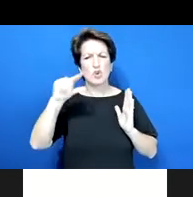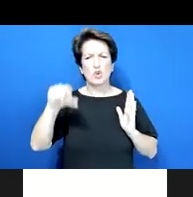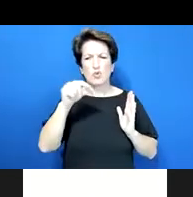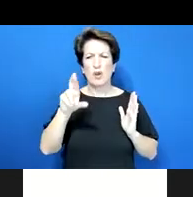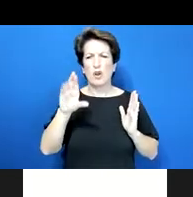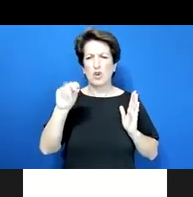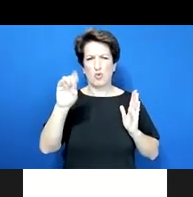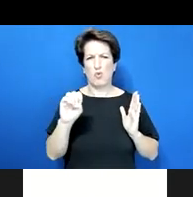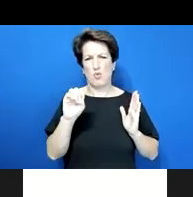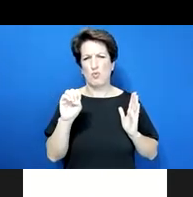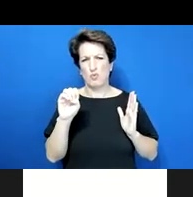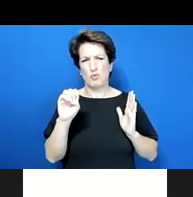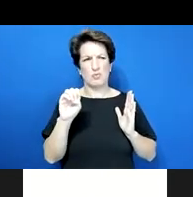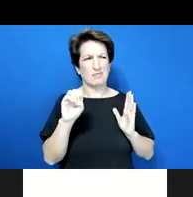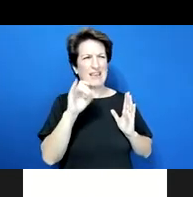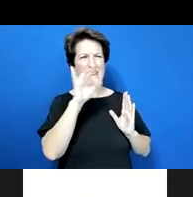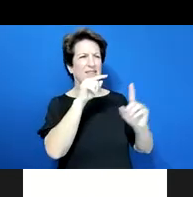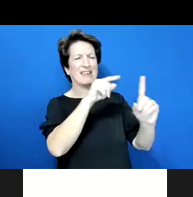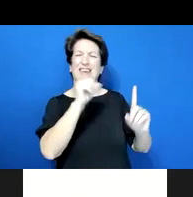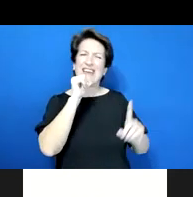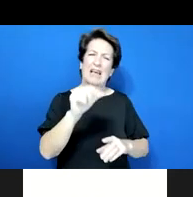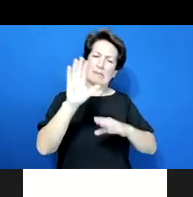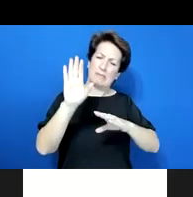not really business related?